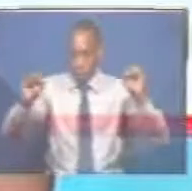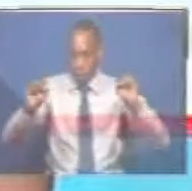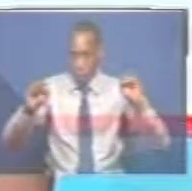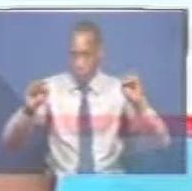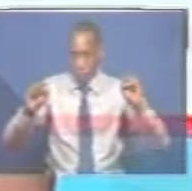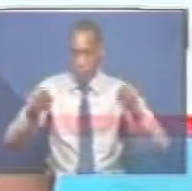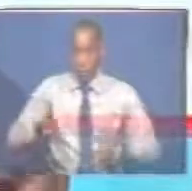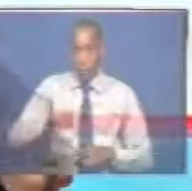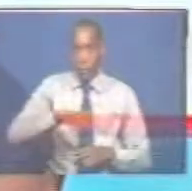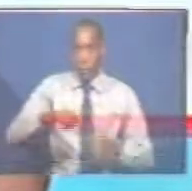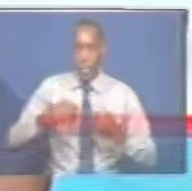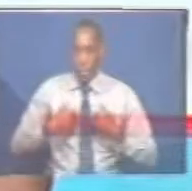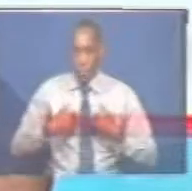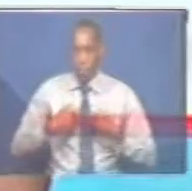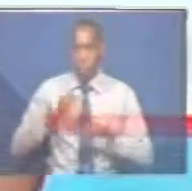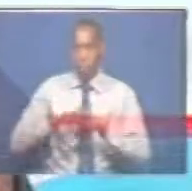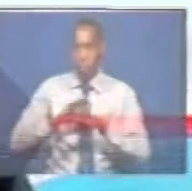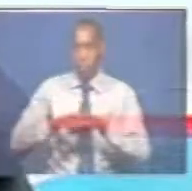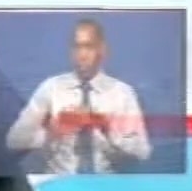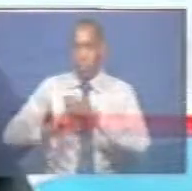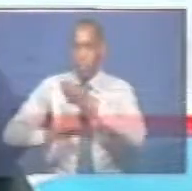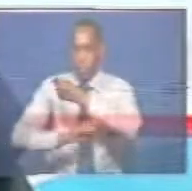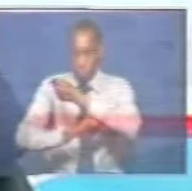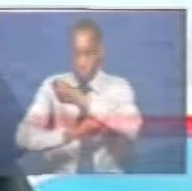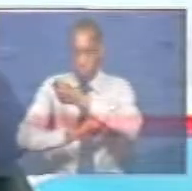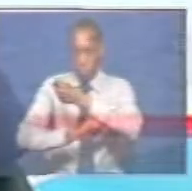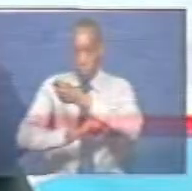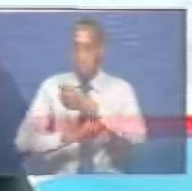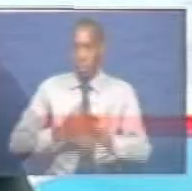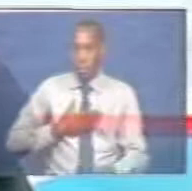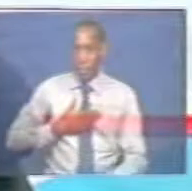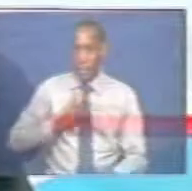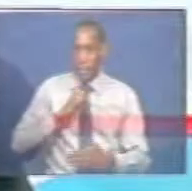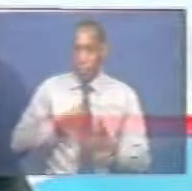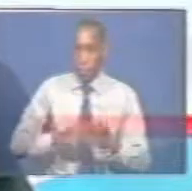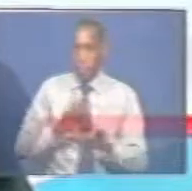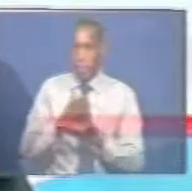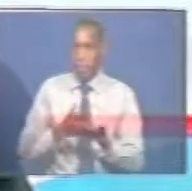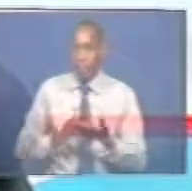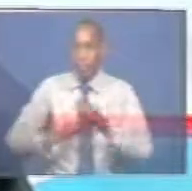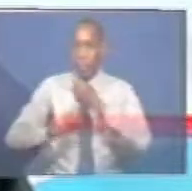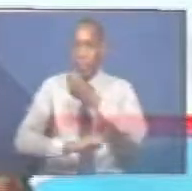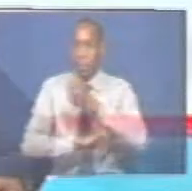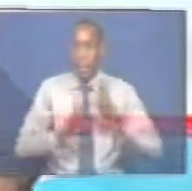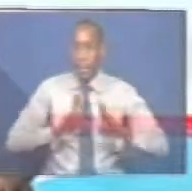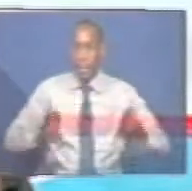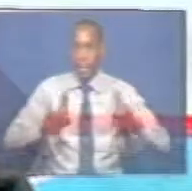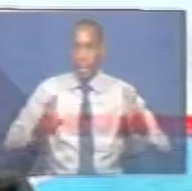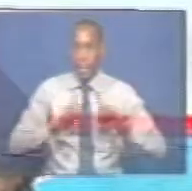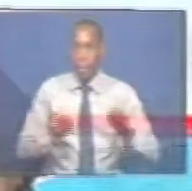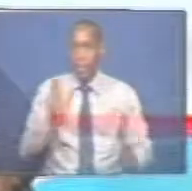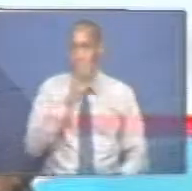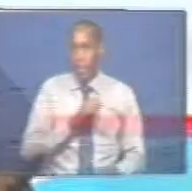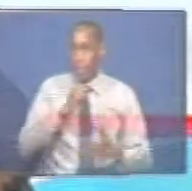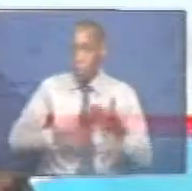are very lucky to have some very good sponsors. Mm-hmm. So that's why I was saying some sponsors are very willing, but what they lack is